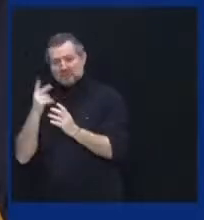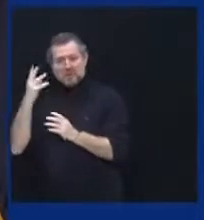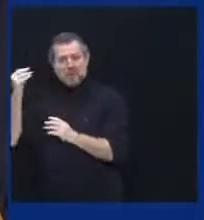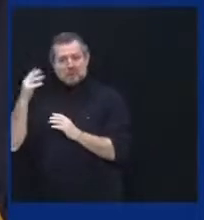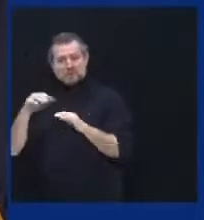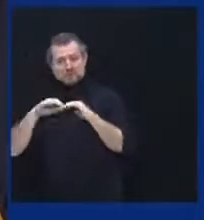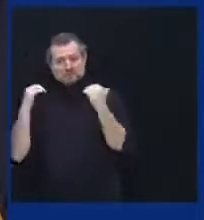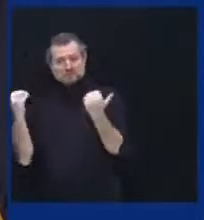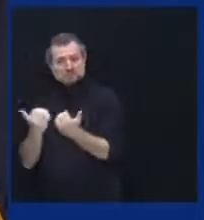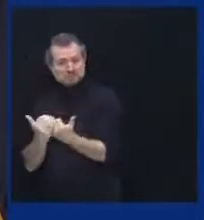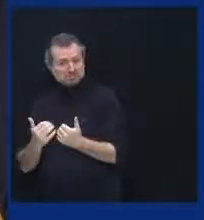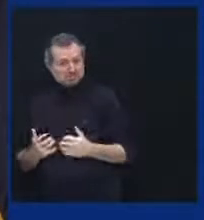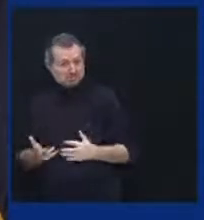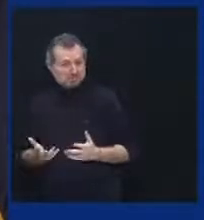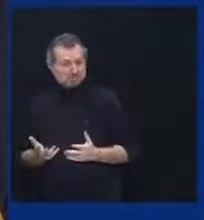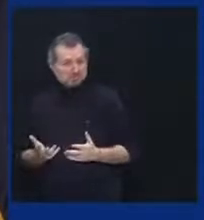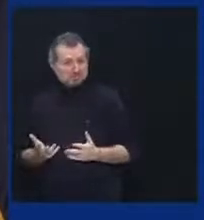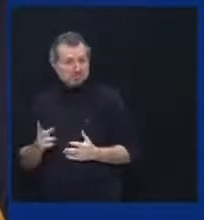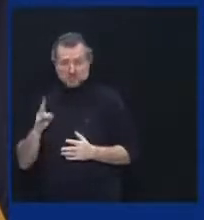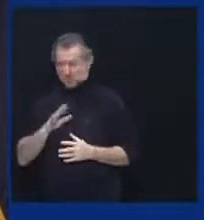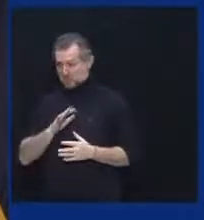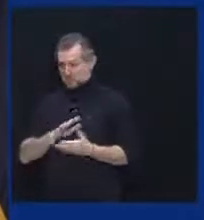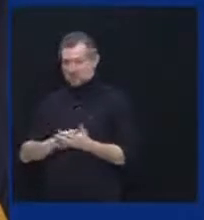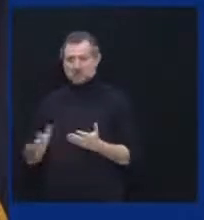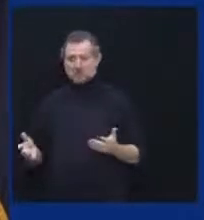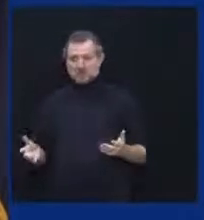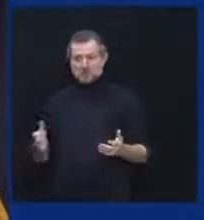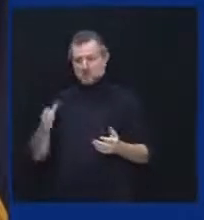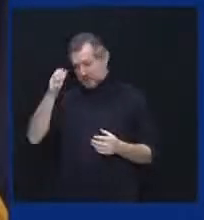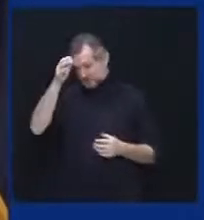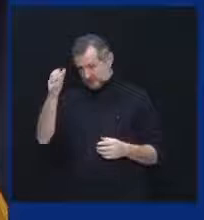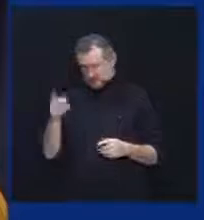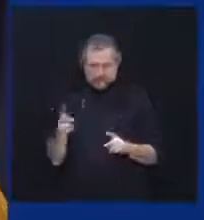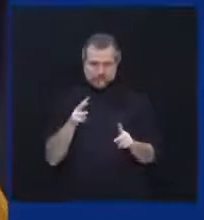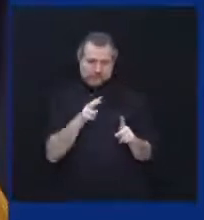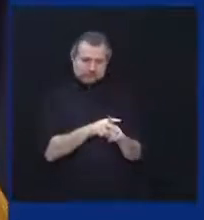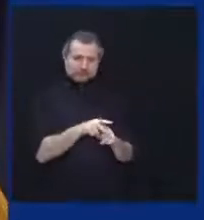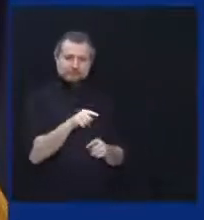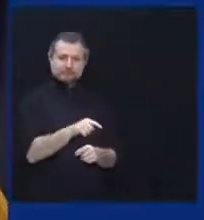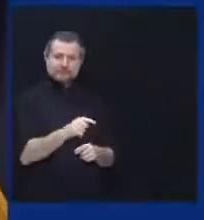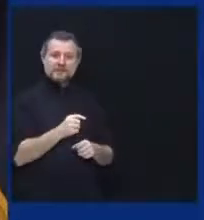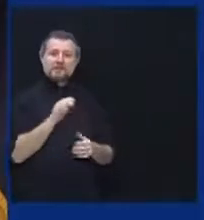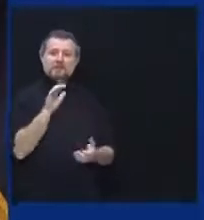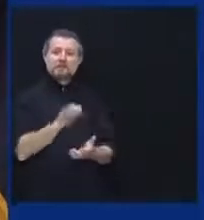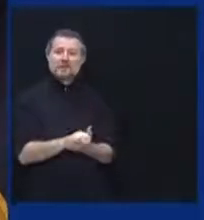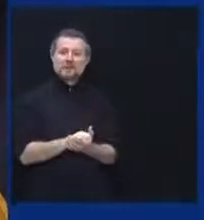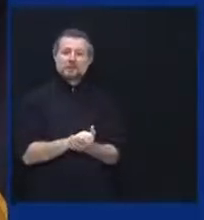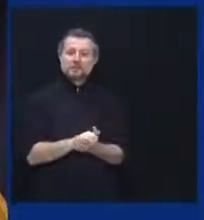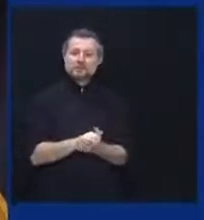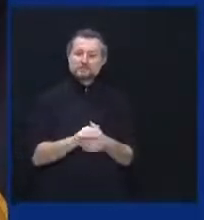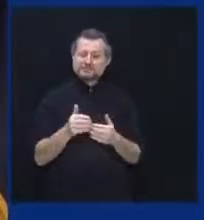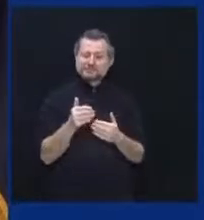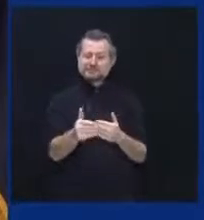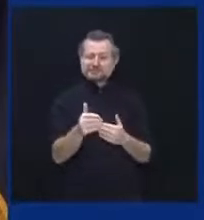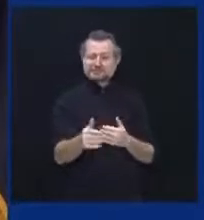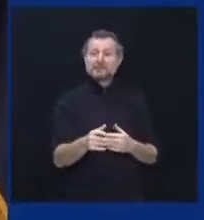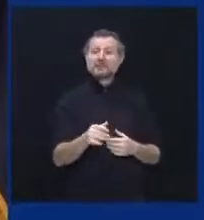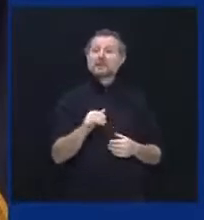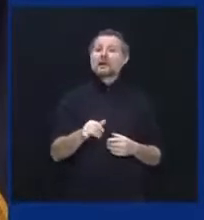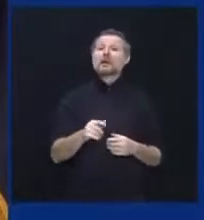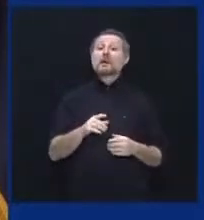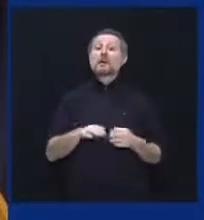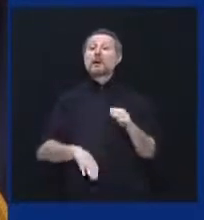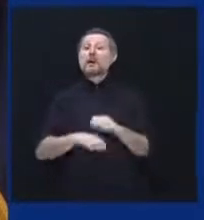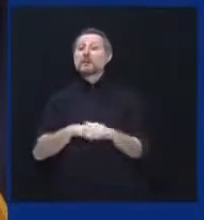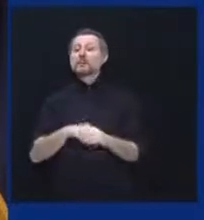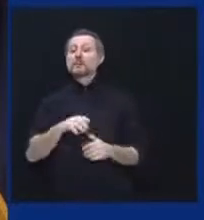people. We're now applying that to marriage ceremonies. 150 people,